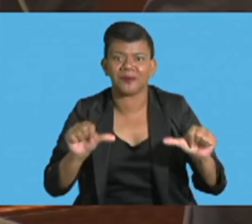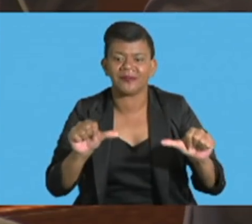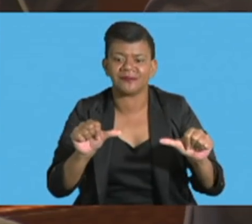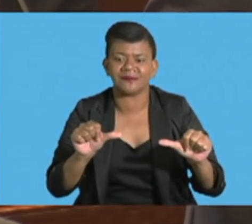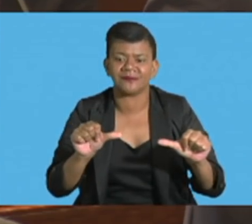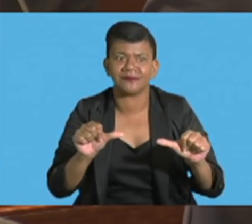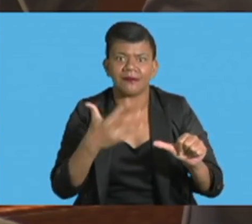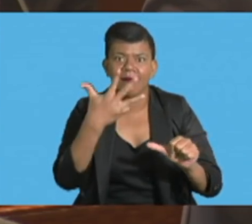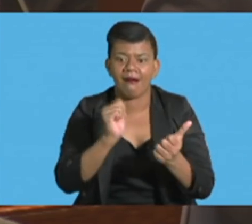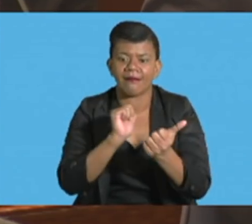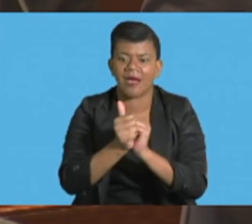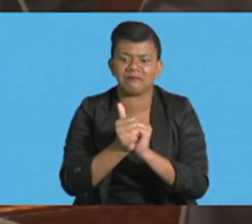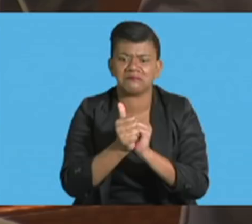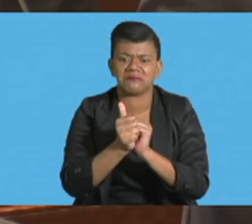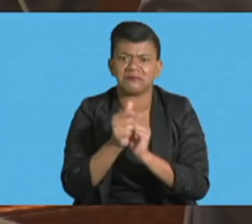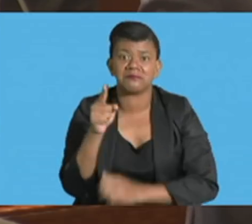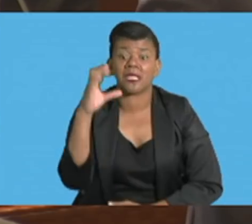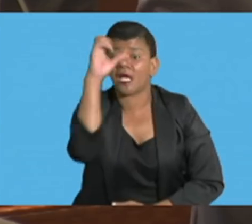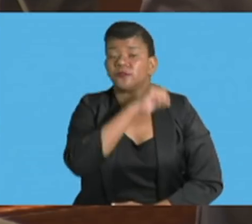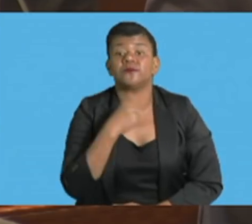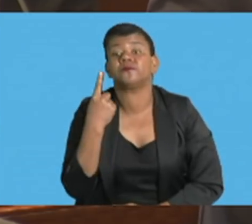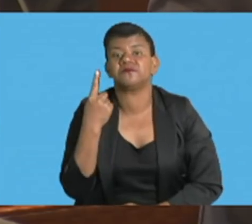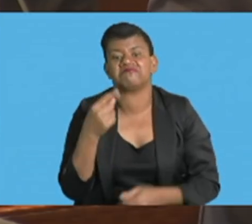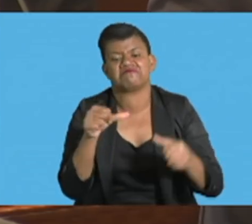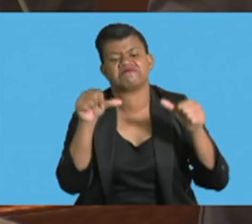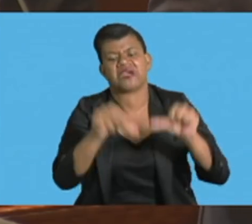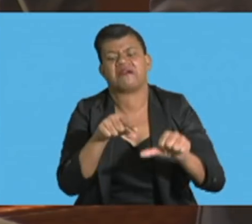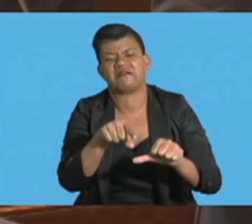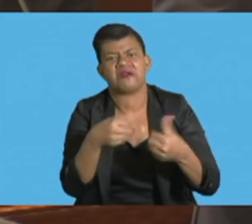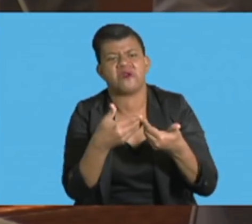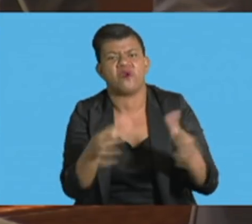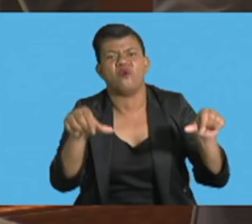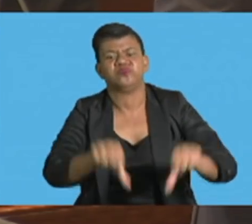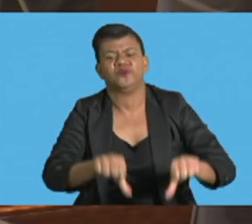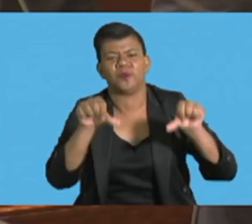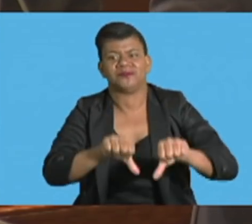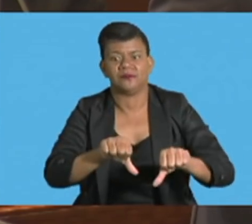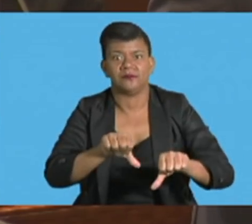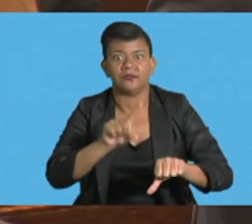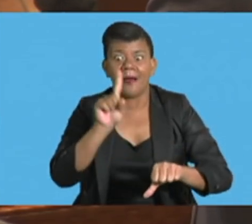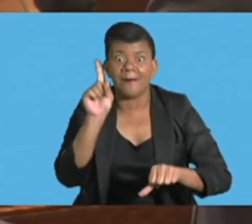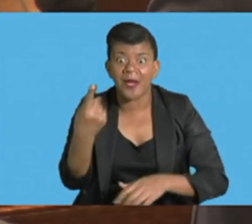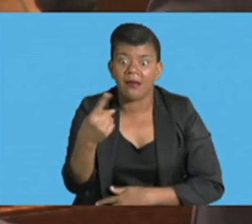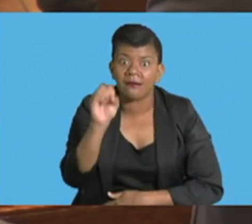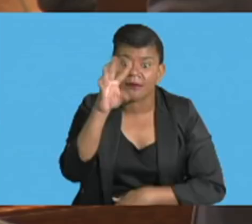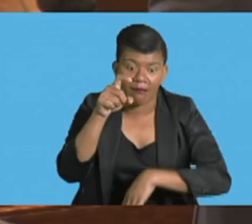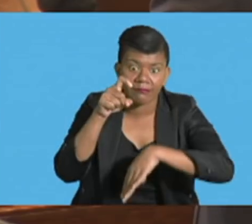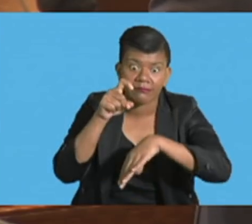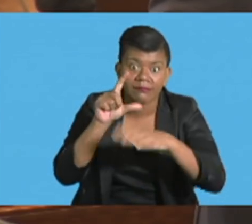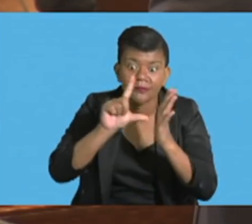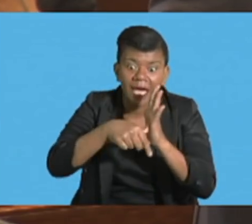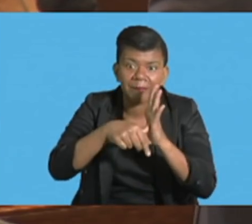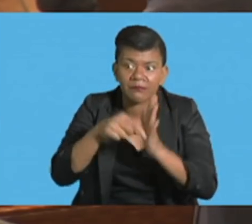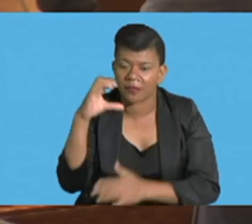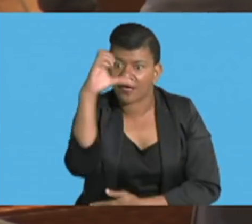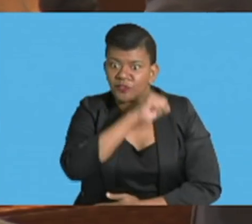time? Would you still trust their opinion going into the 10th game? I don't think so,